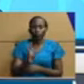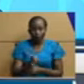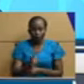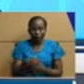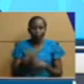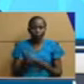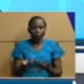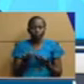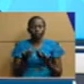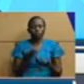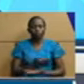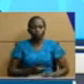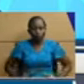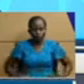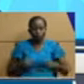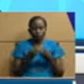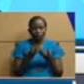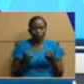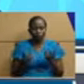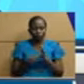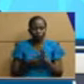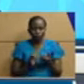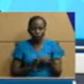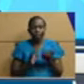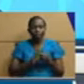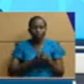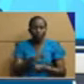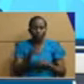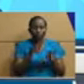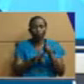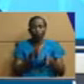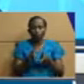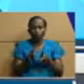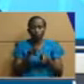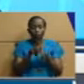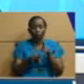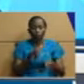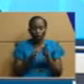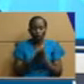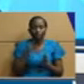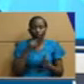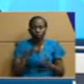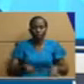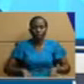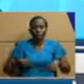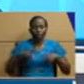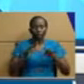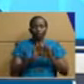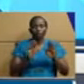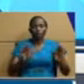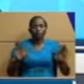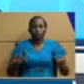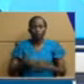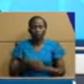serious social and economic impacts on the population and have unmasked disparities in terms